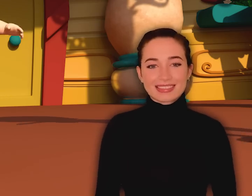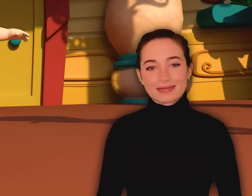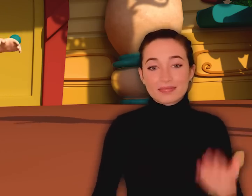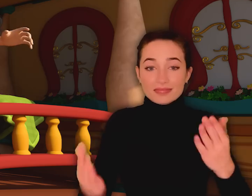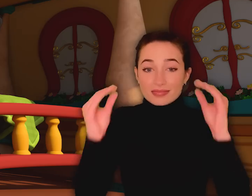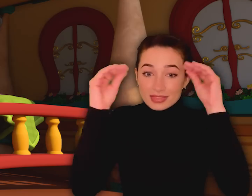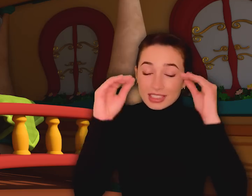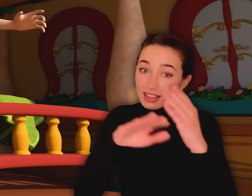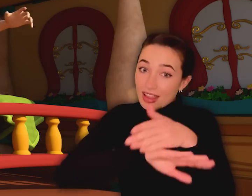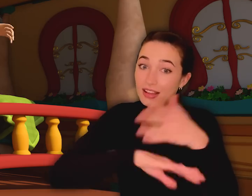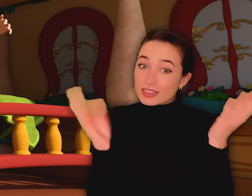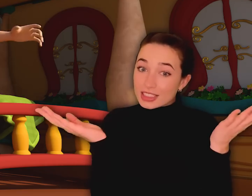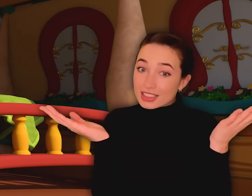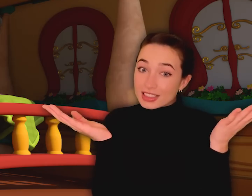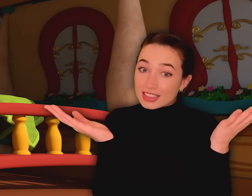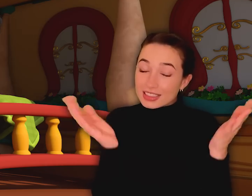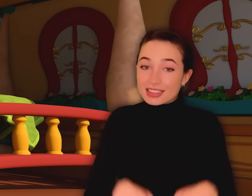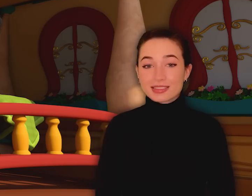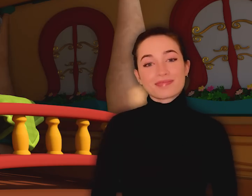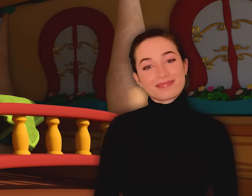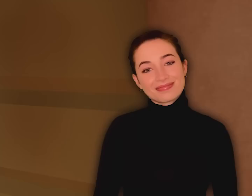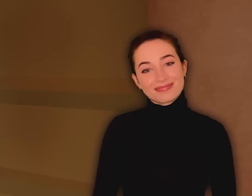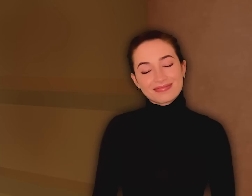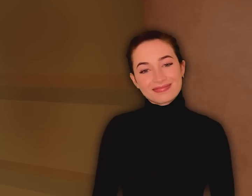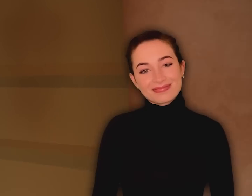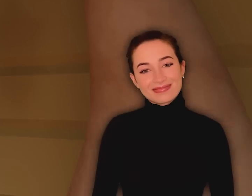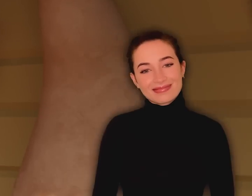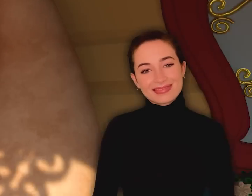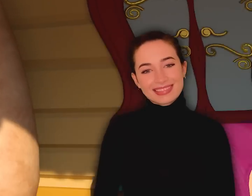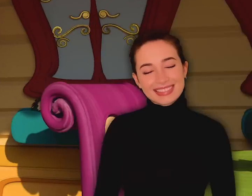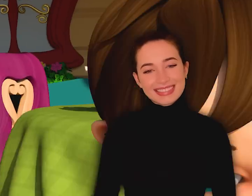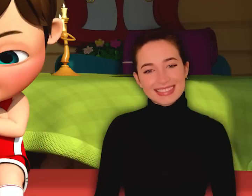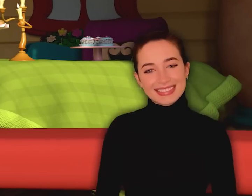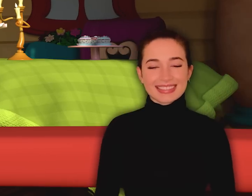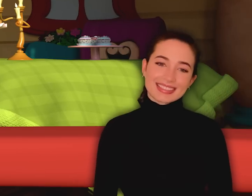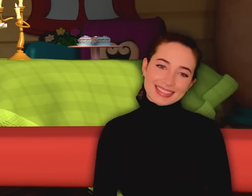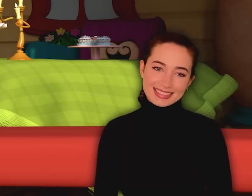after and maybe we'll teach it after